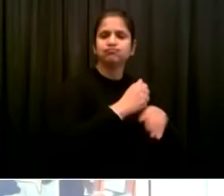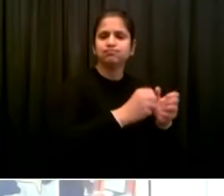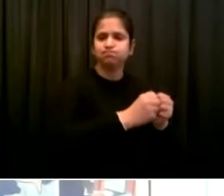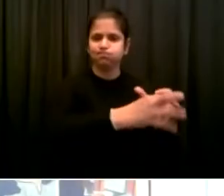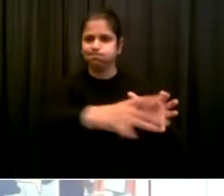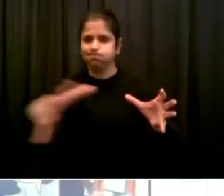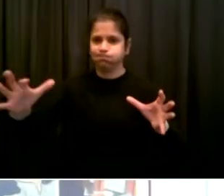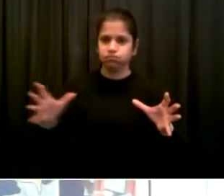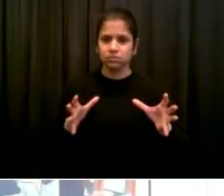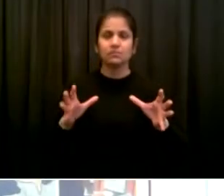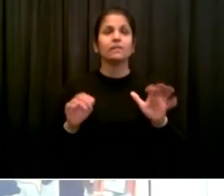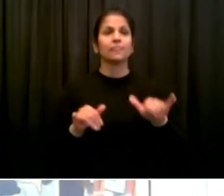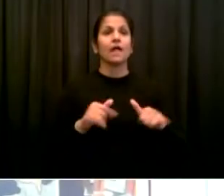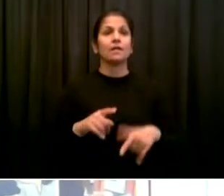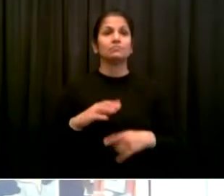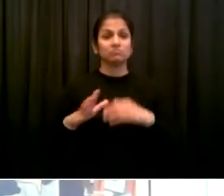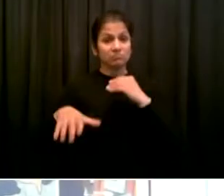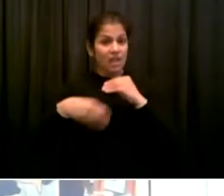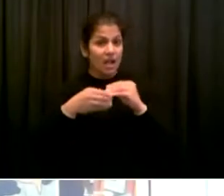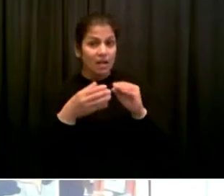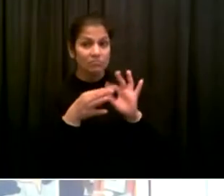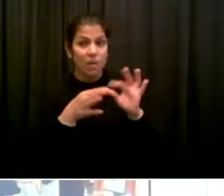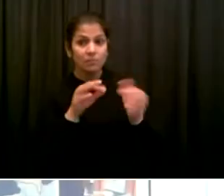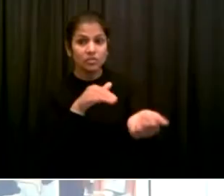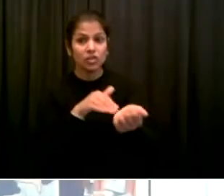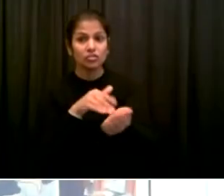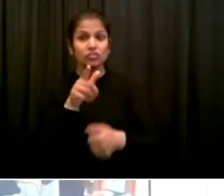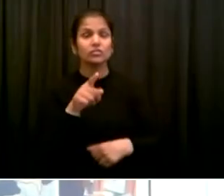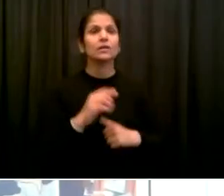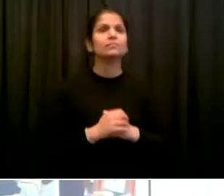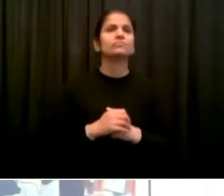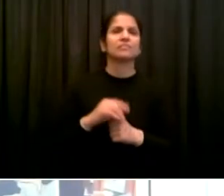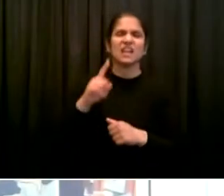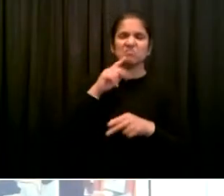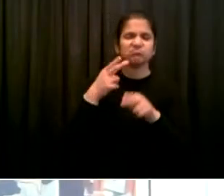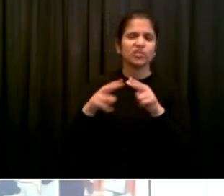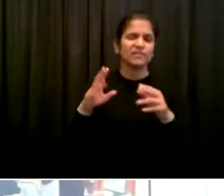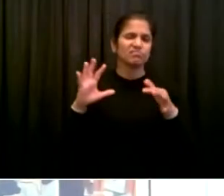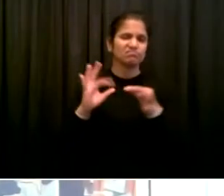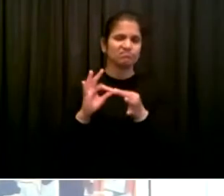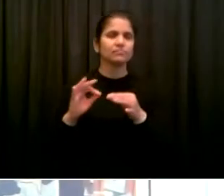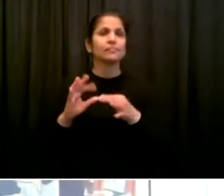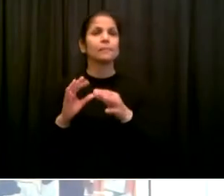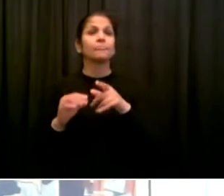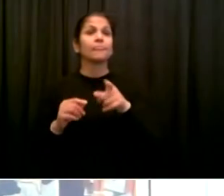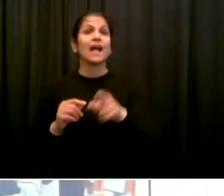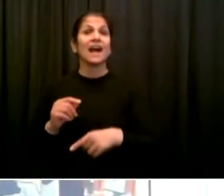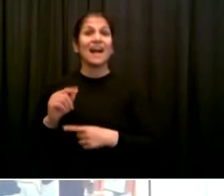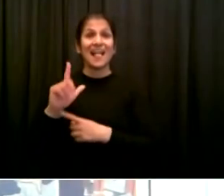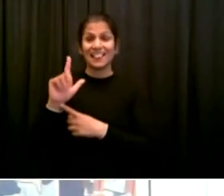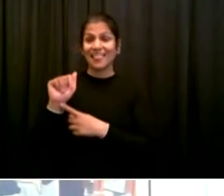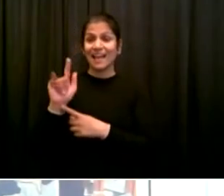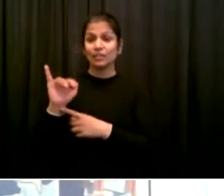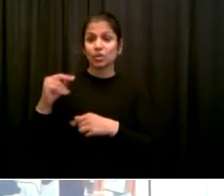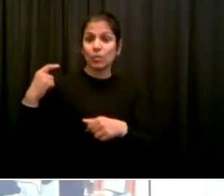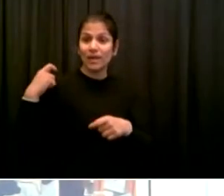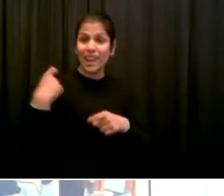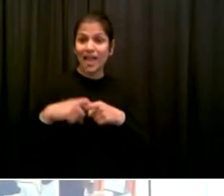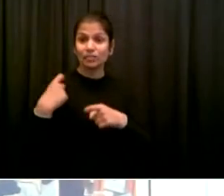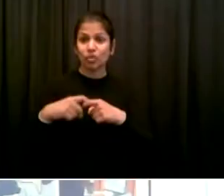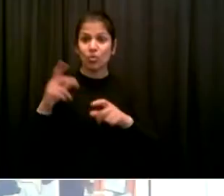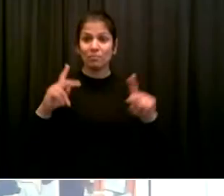Thank you, sir. I'll just add briefly, we know that Latino New Yorkers in many ways have borne so